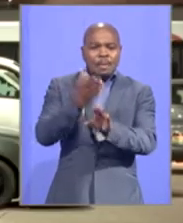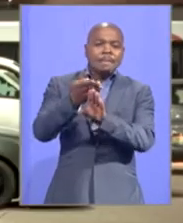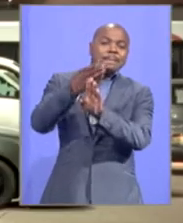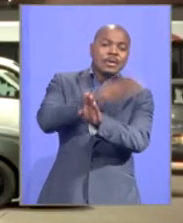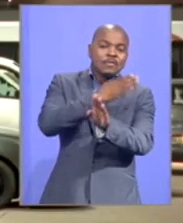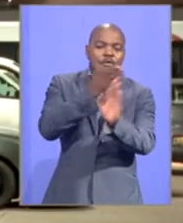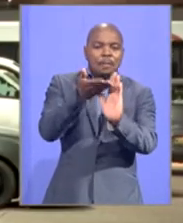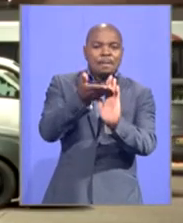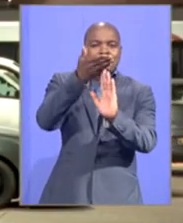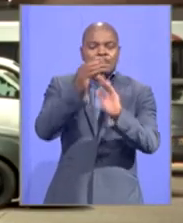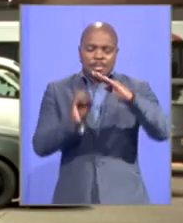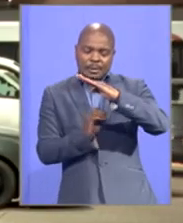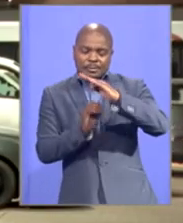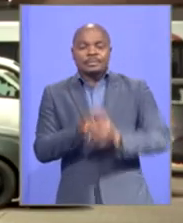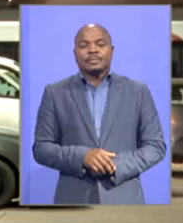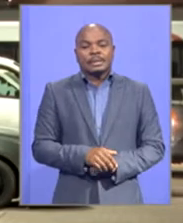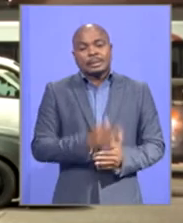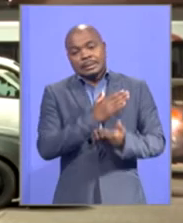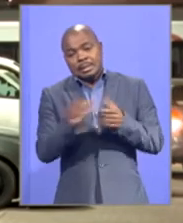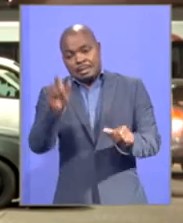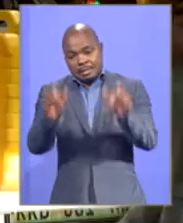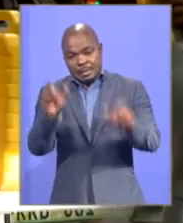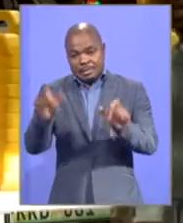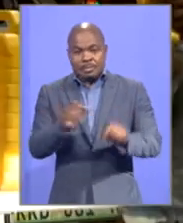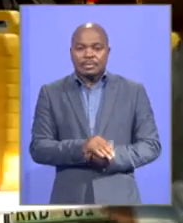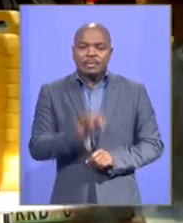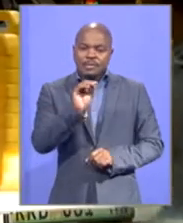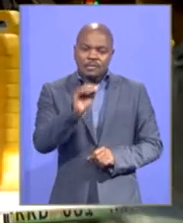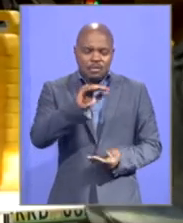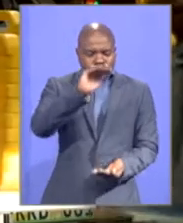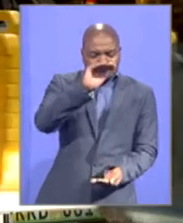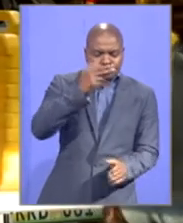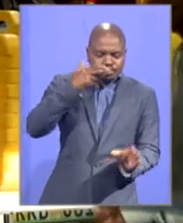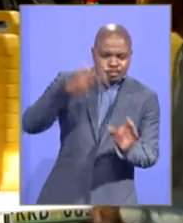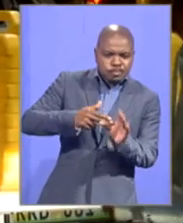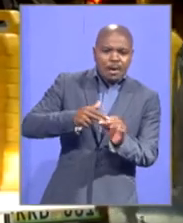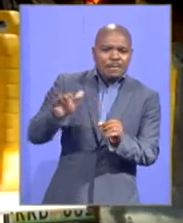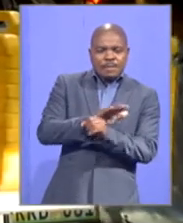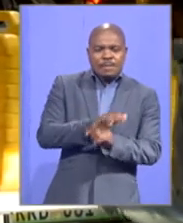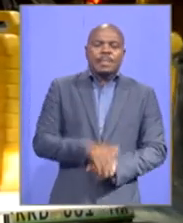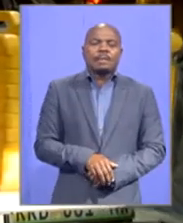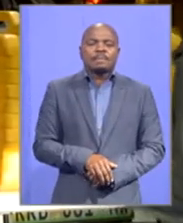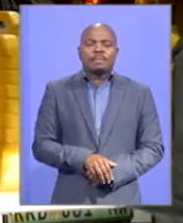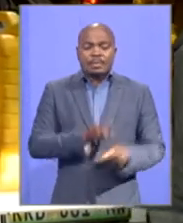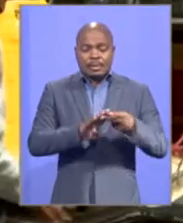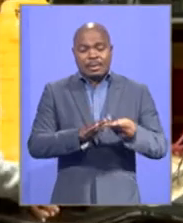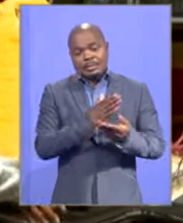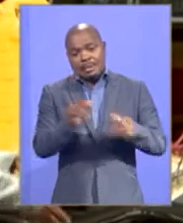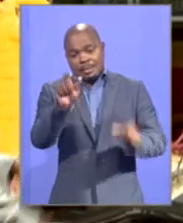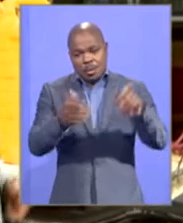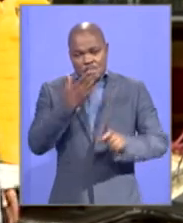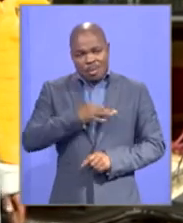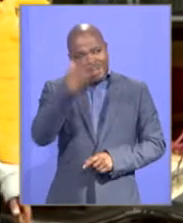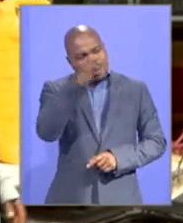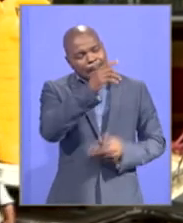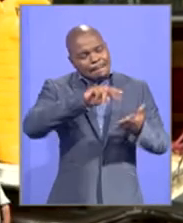ya lona e tlhatlhoga. Bangwe ba bakgweetsi ba ne ba tshotse medutwana ya tlaleletso go tshela lookwane. Bangwe ba batla gore puso e